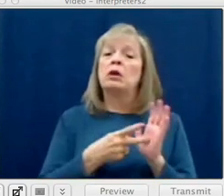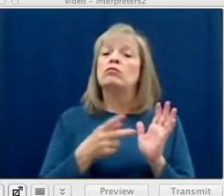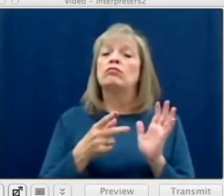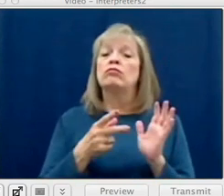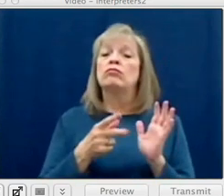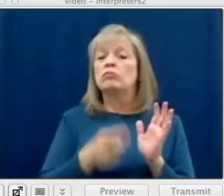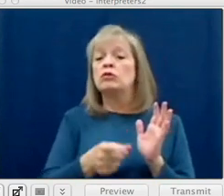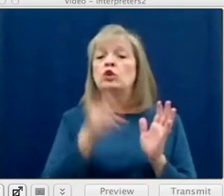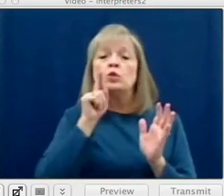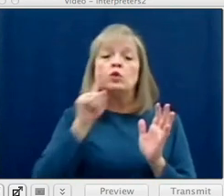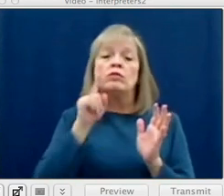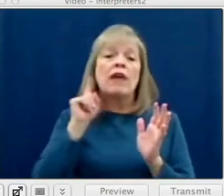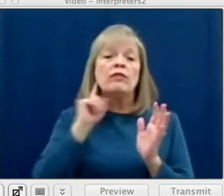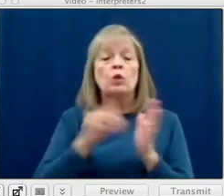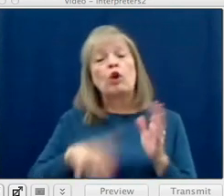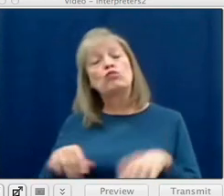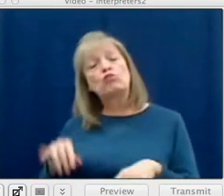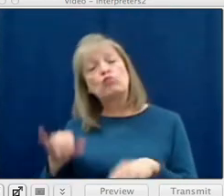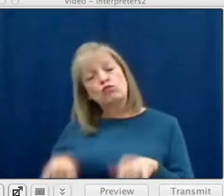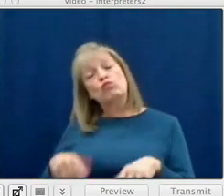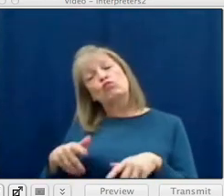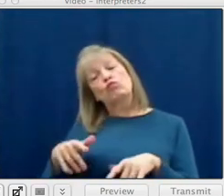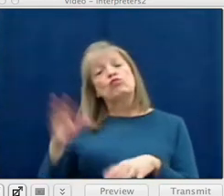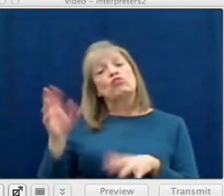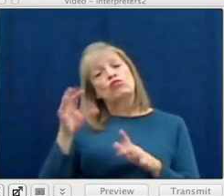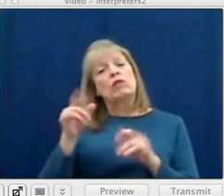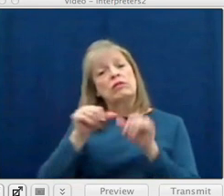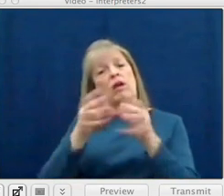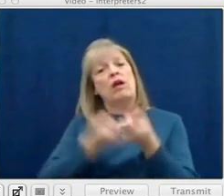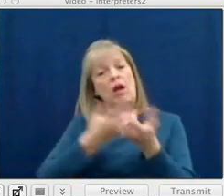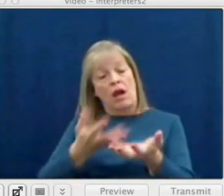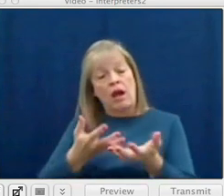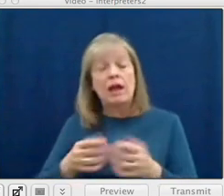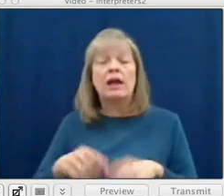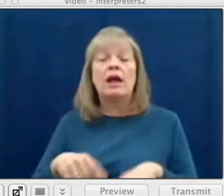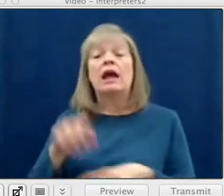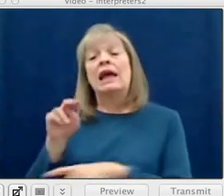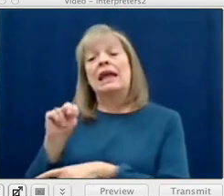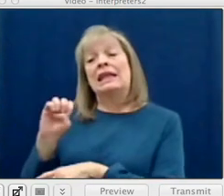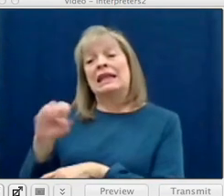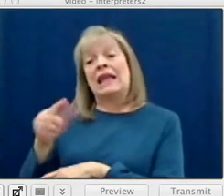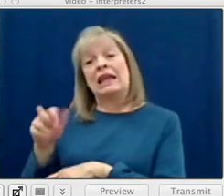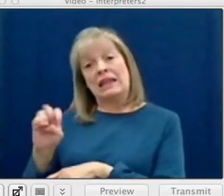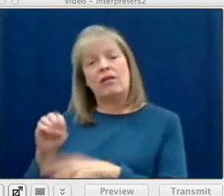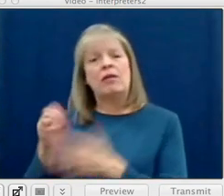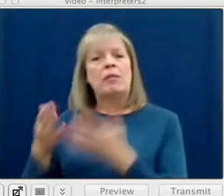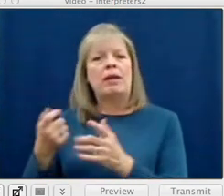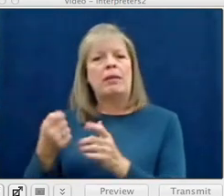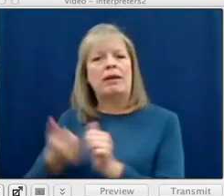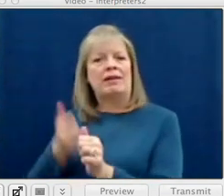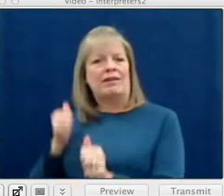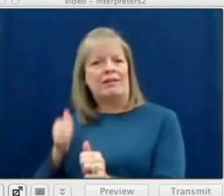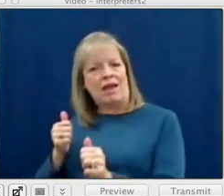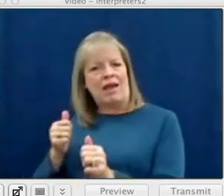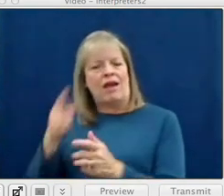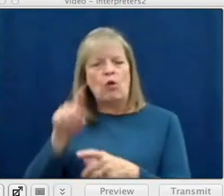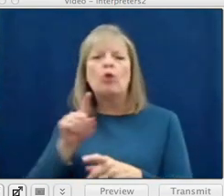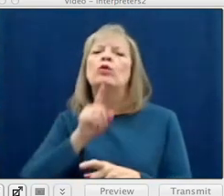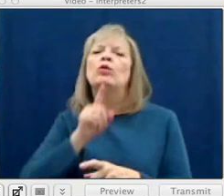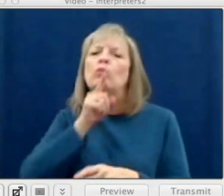thought. The negative consequence is that there is a delay in a real-time response because she's waiting for his